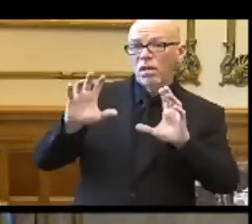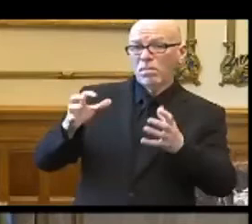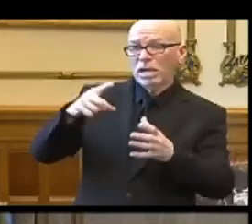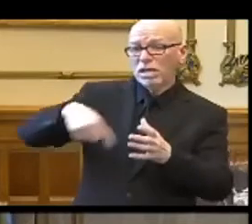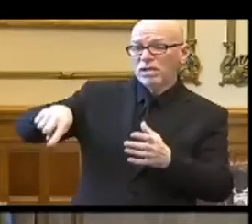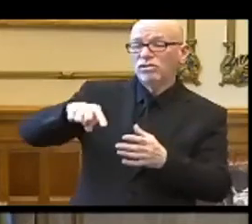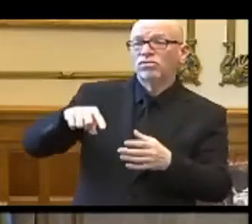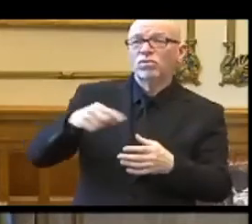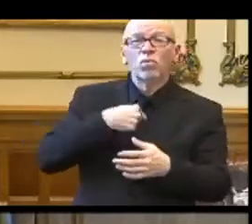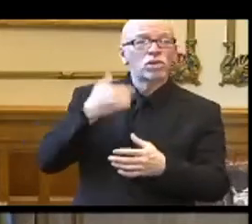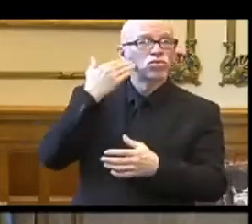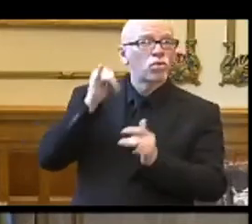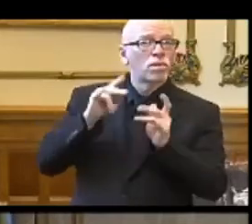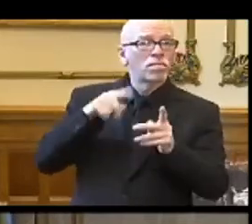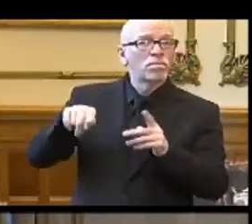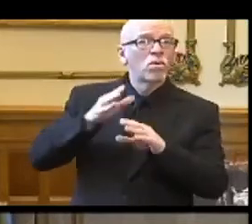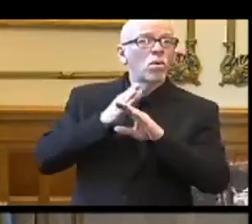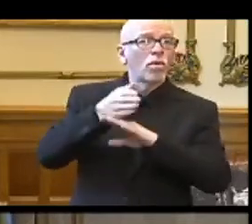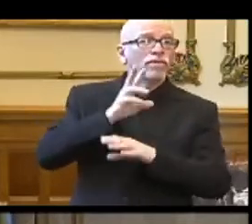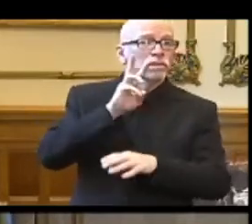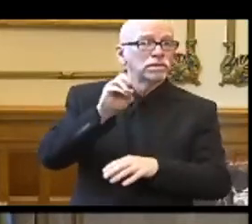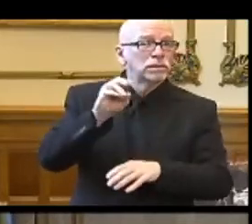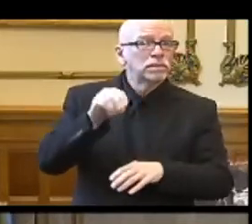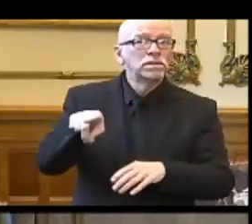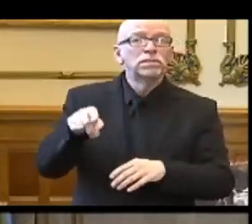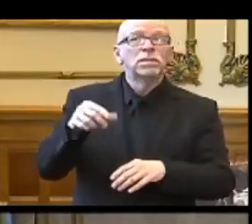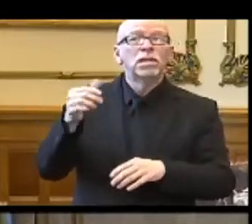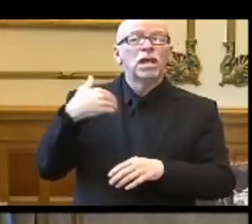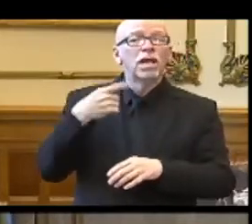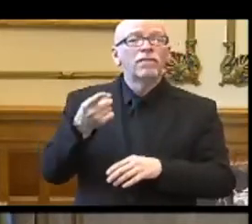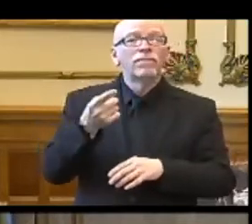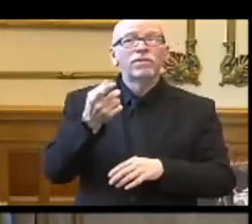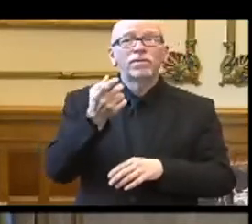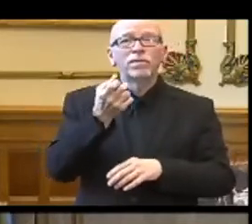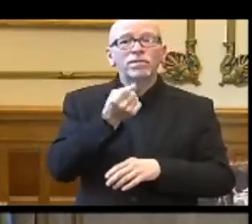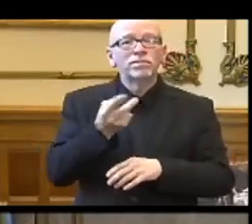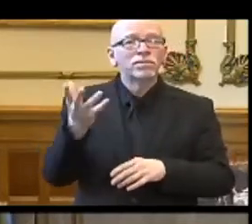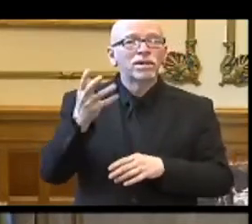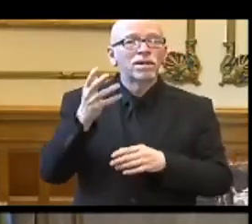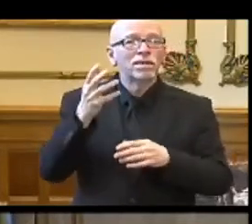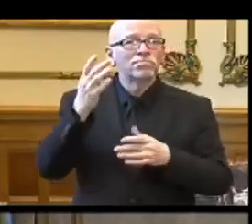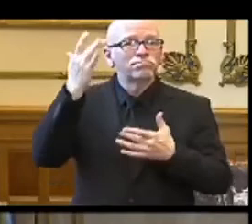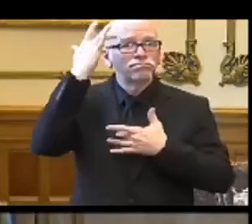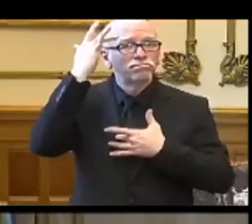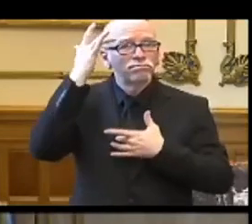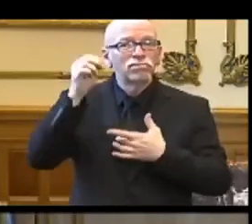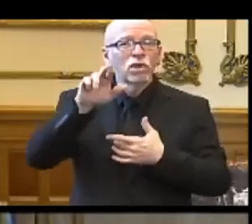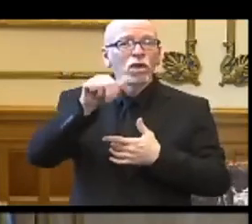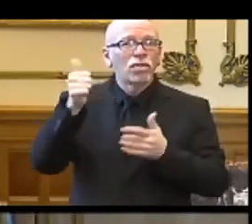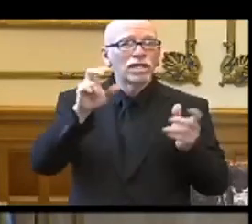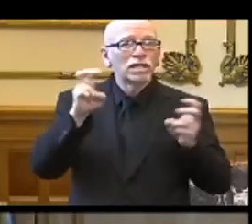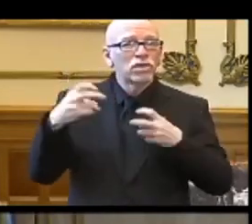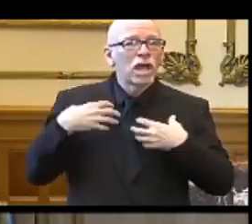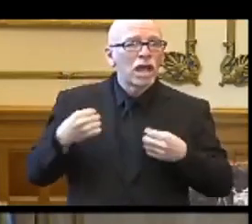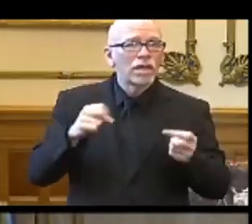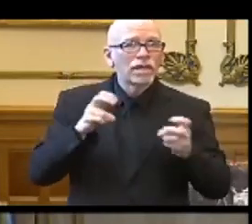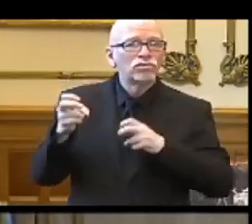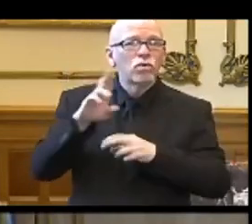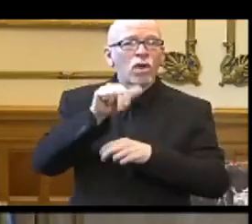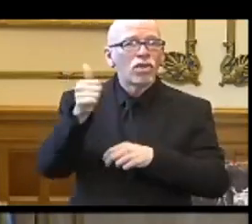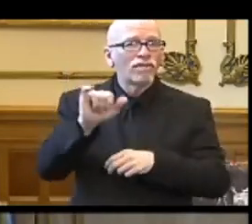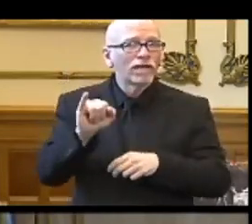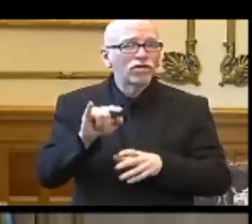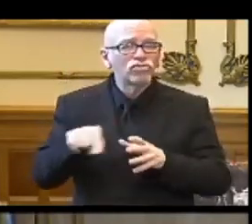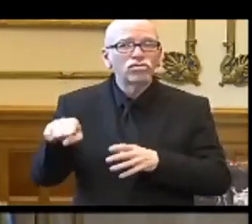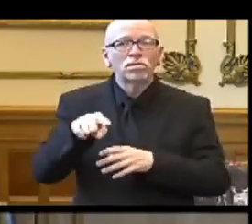people that we know are over the age of 60, have multiple comorbidities or underlying chronic diseases or infections, will be